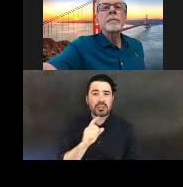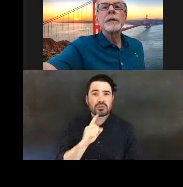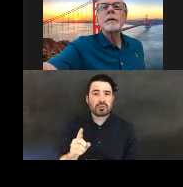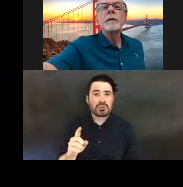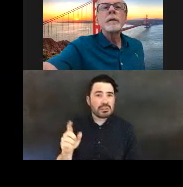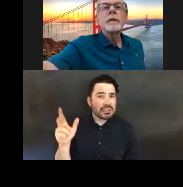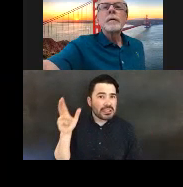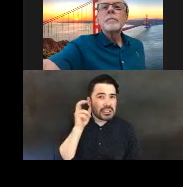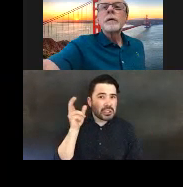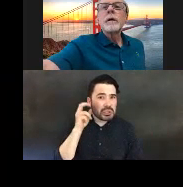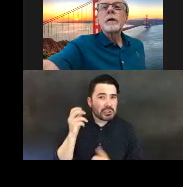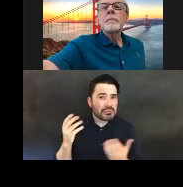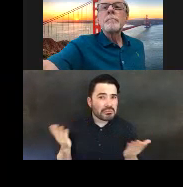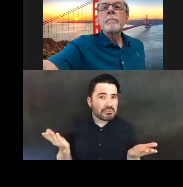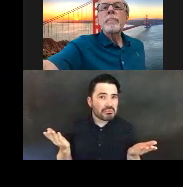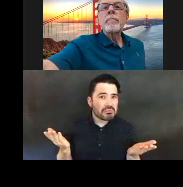hear me.